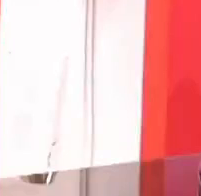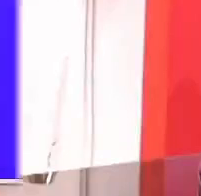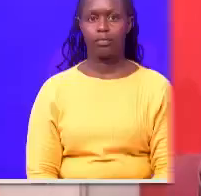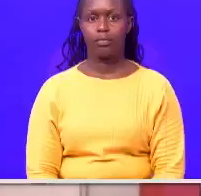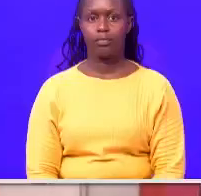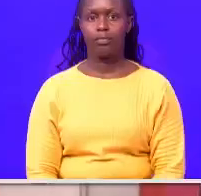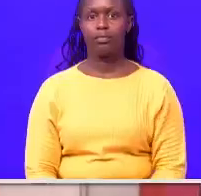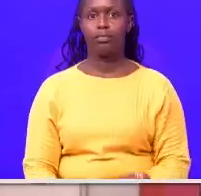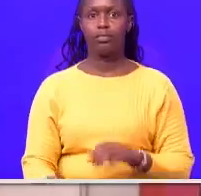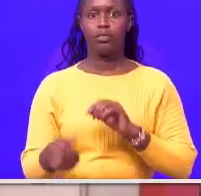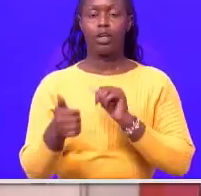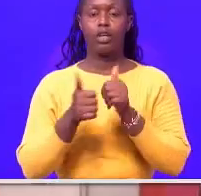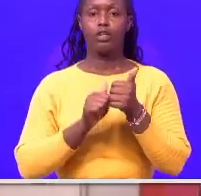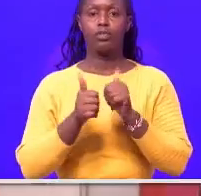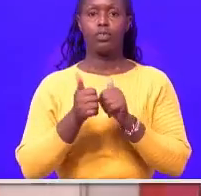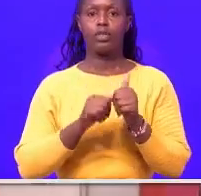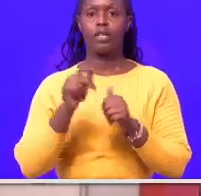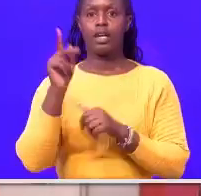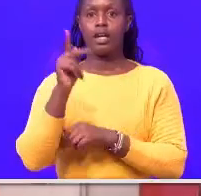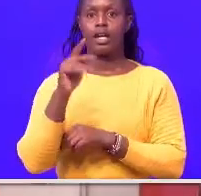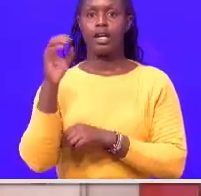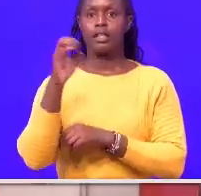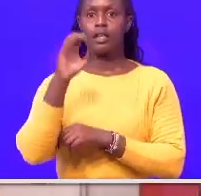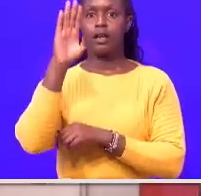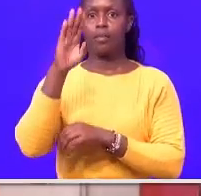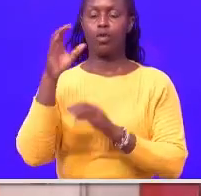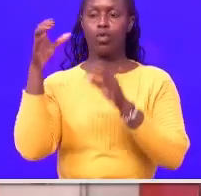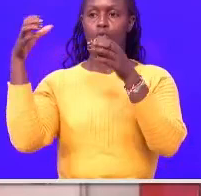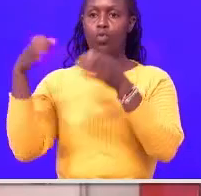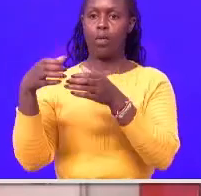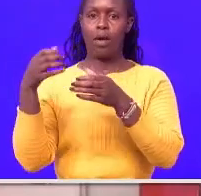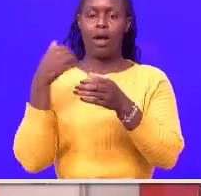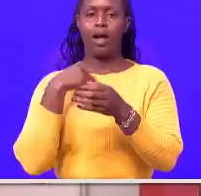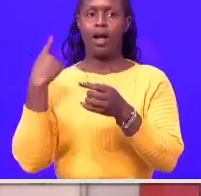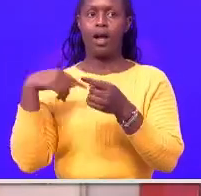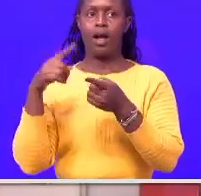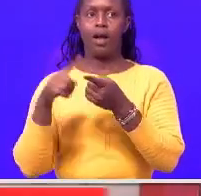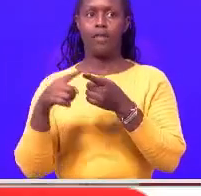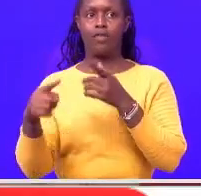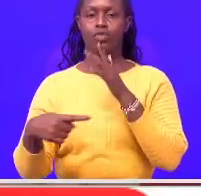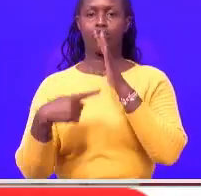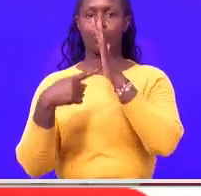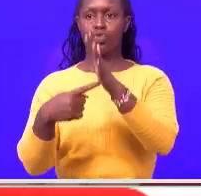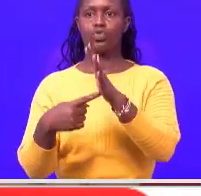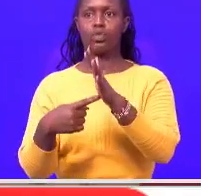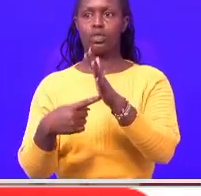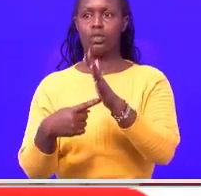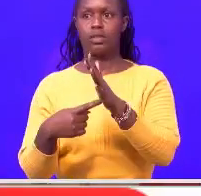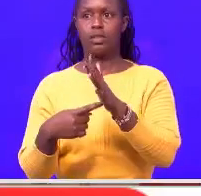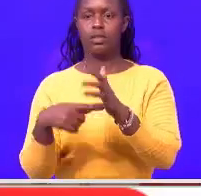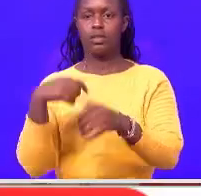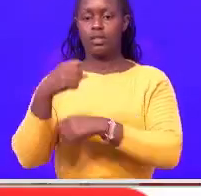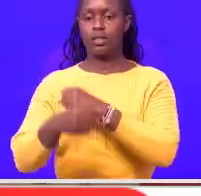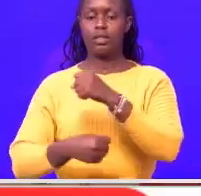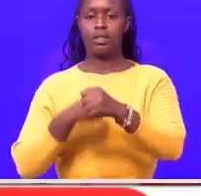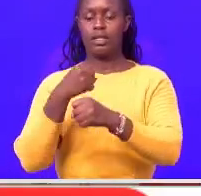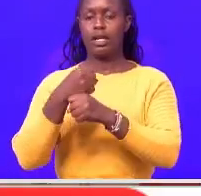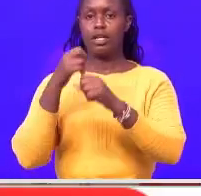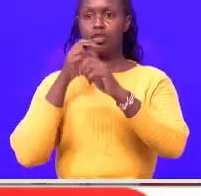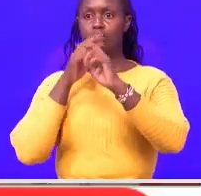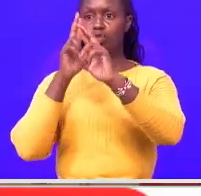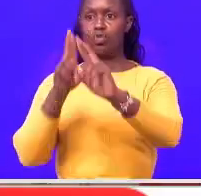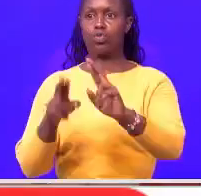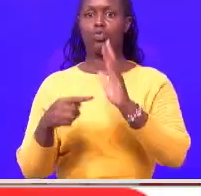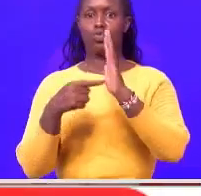Let's get sporty. KCB Group has posted its yearly, or rather, KCB Group has posted its yearly results,